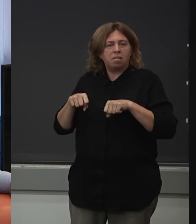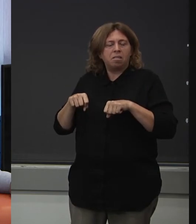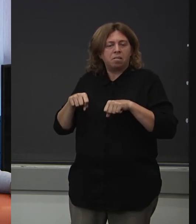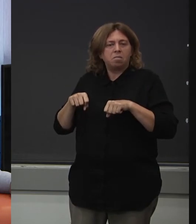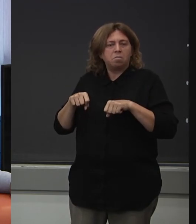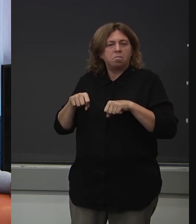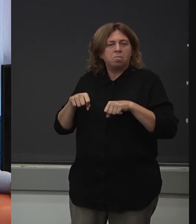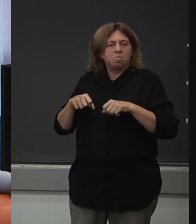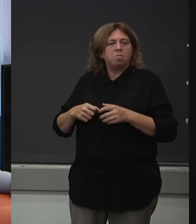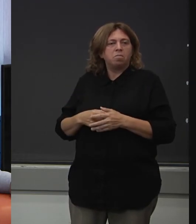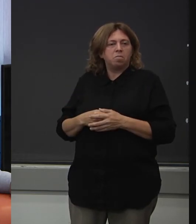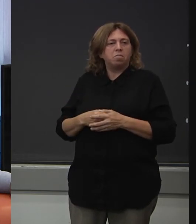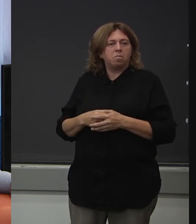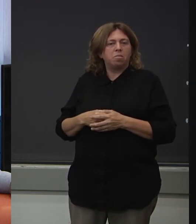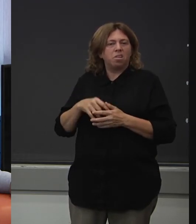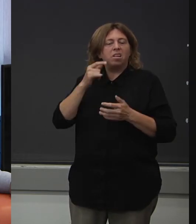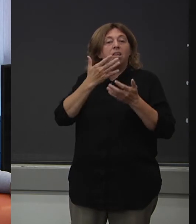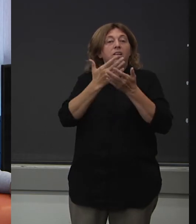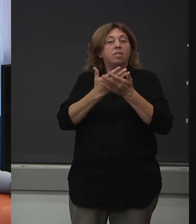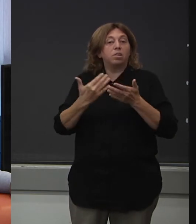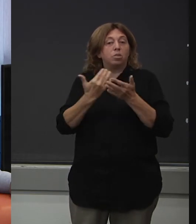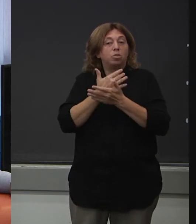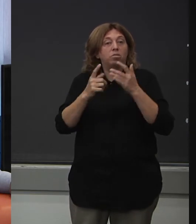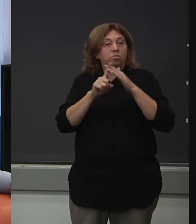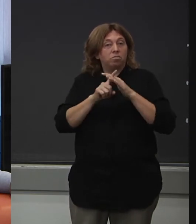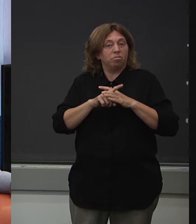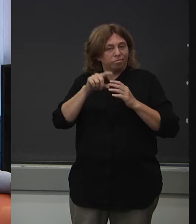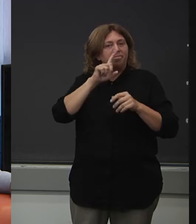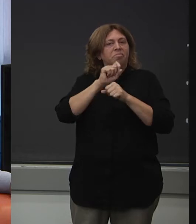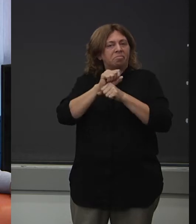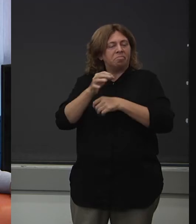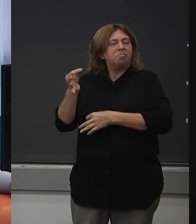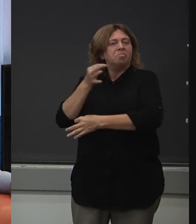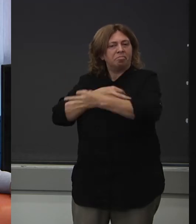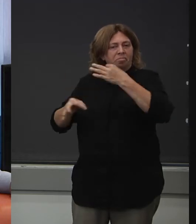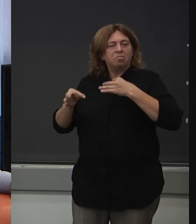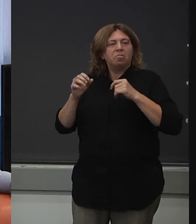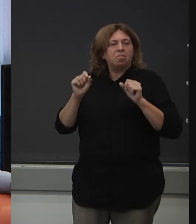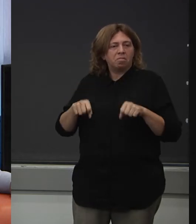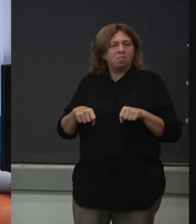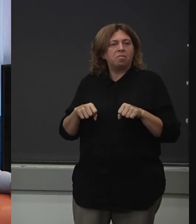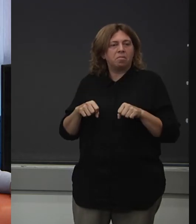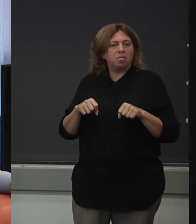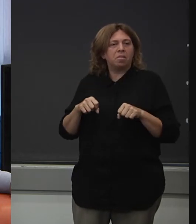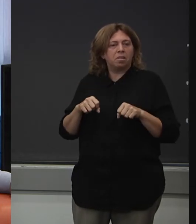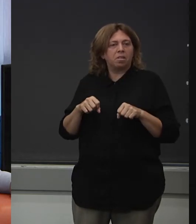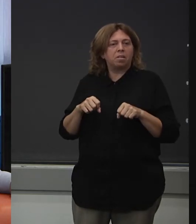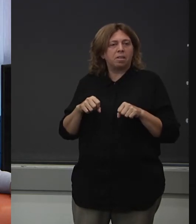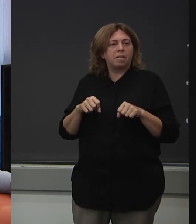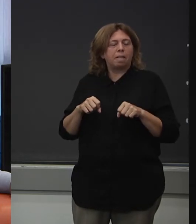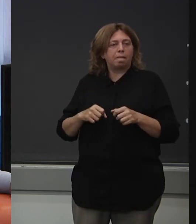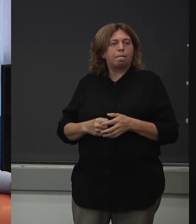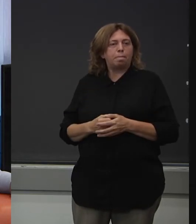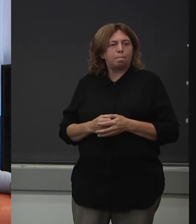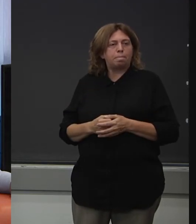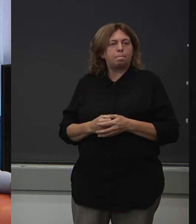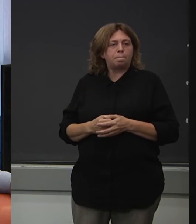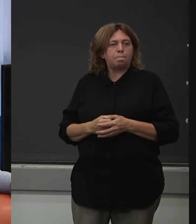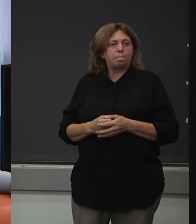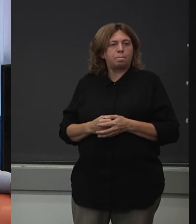new evidence showing that they may not be as effective as face masks,